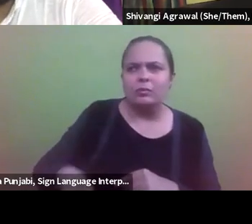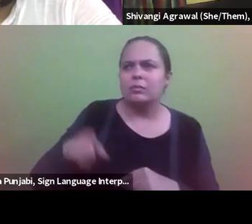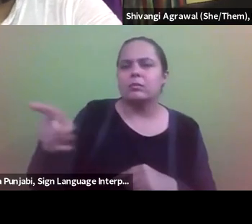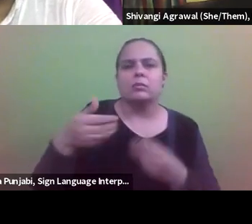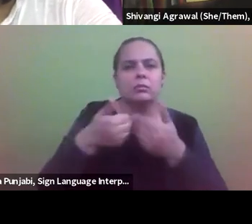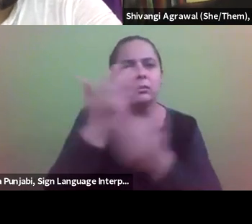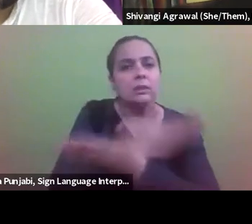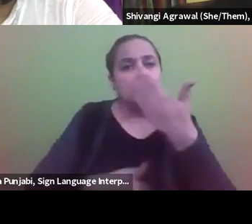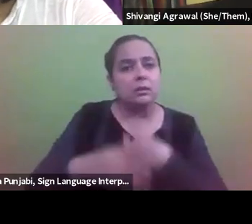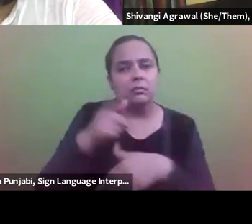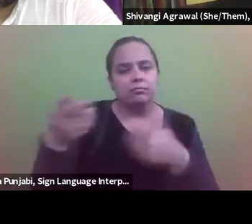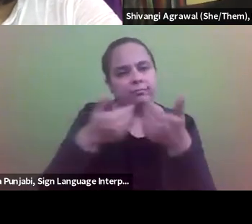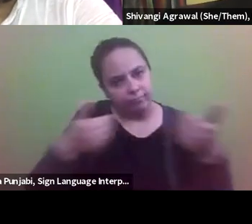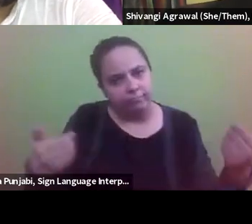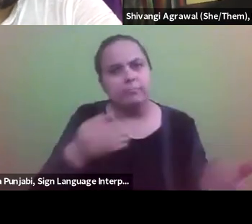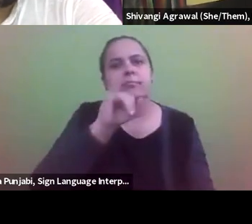the norm,